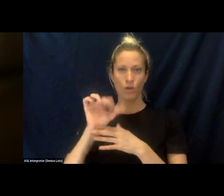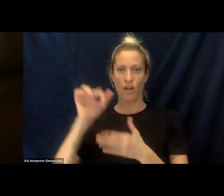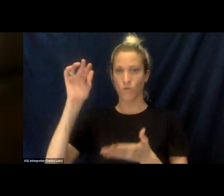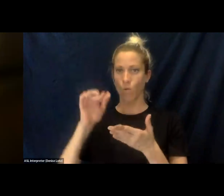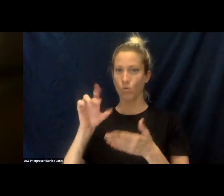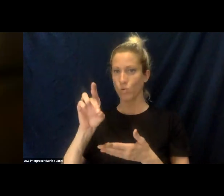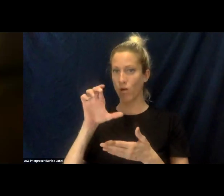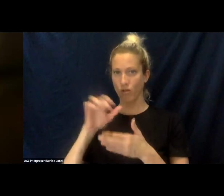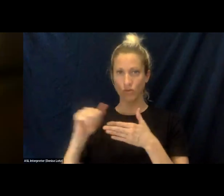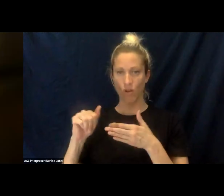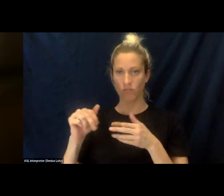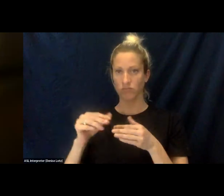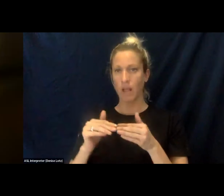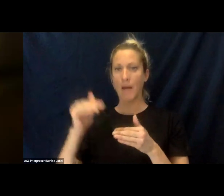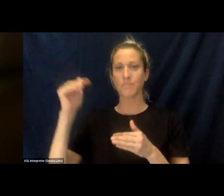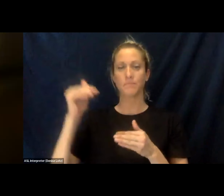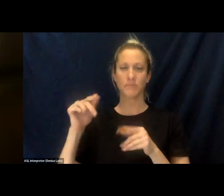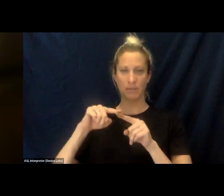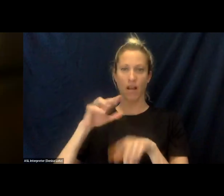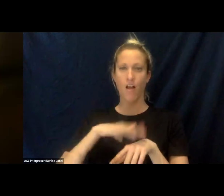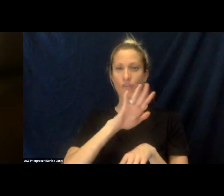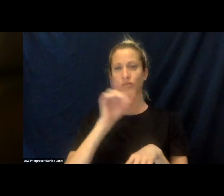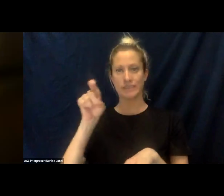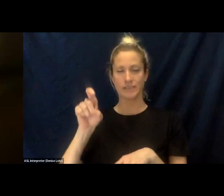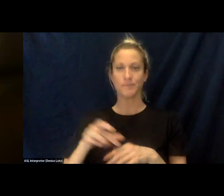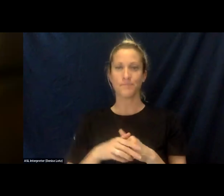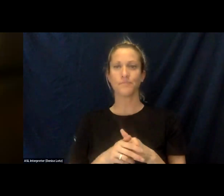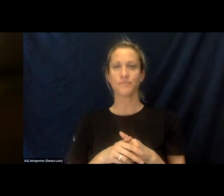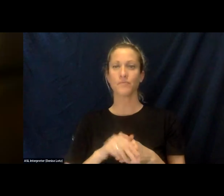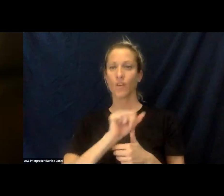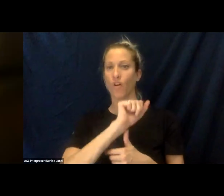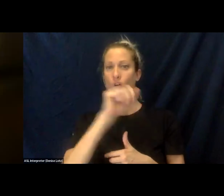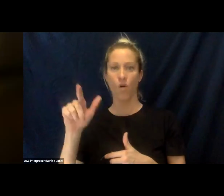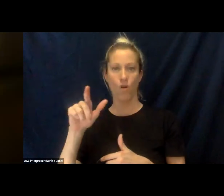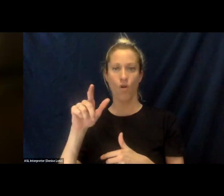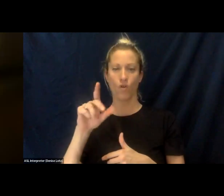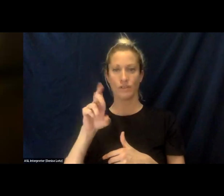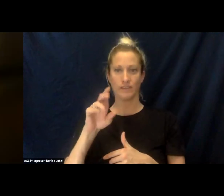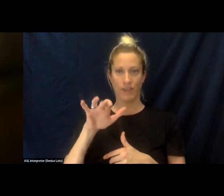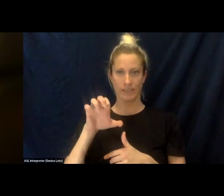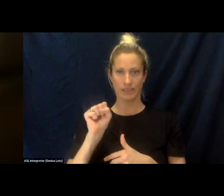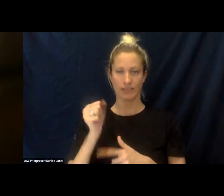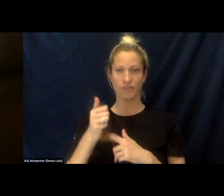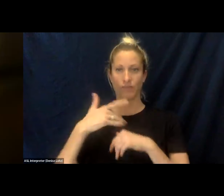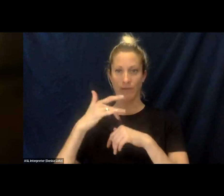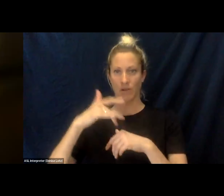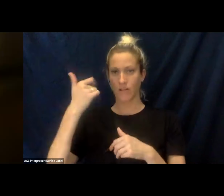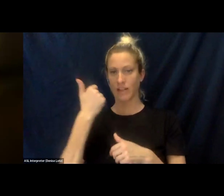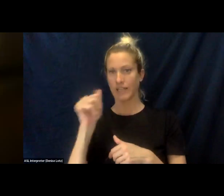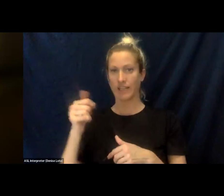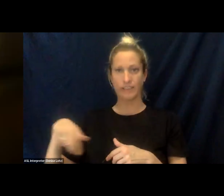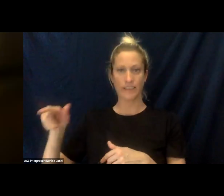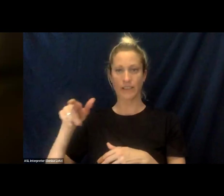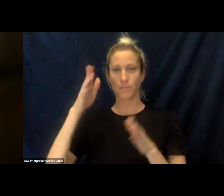$100 and going up depending on what that individual's needs are. All of those devices are available to any individual who would need